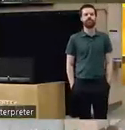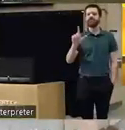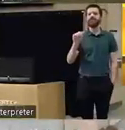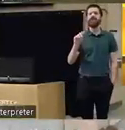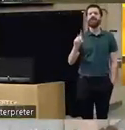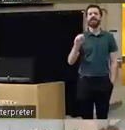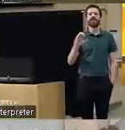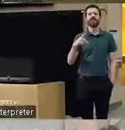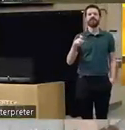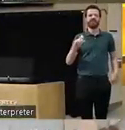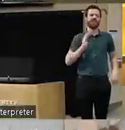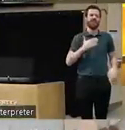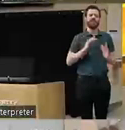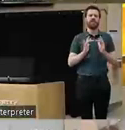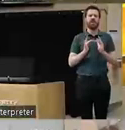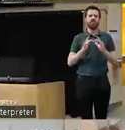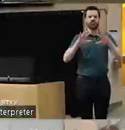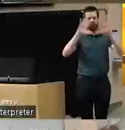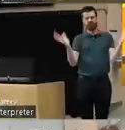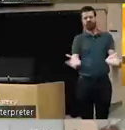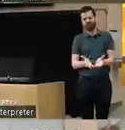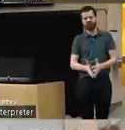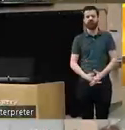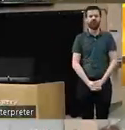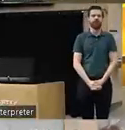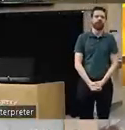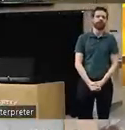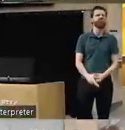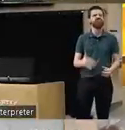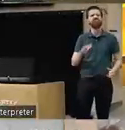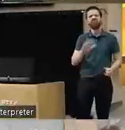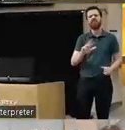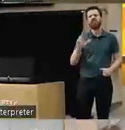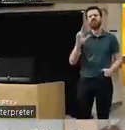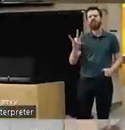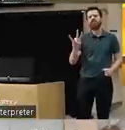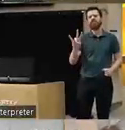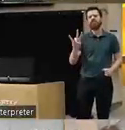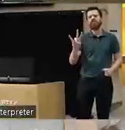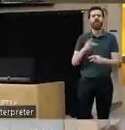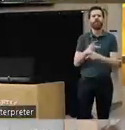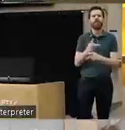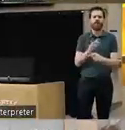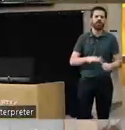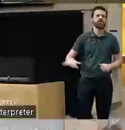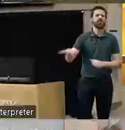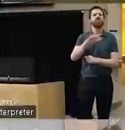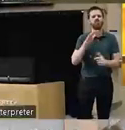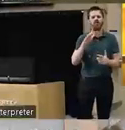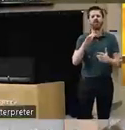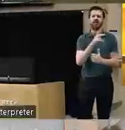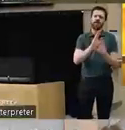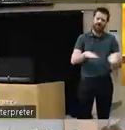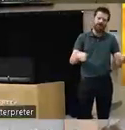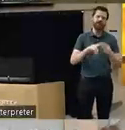Network is a network of practices. There's about 37 primary care practices across pediatrics, family medicine, and